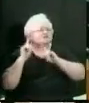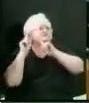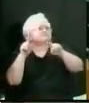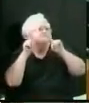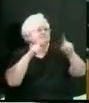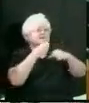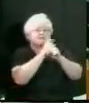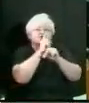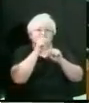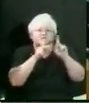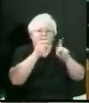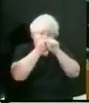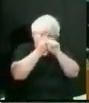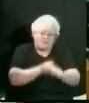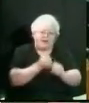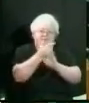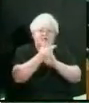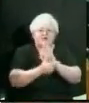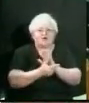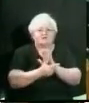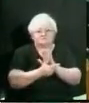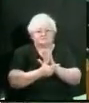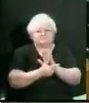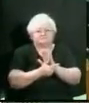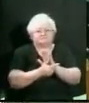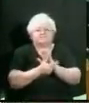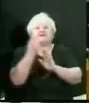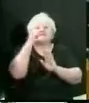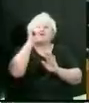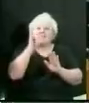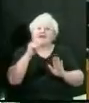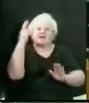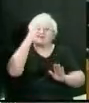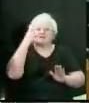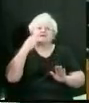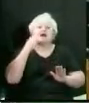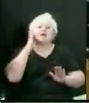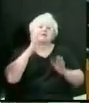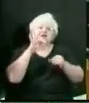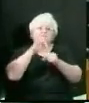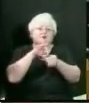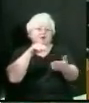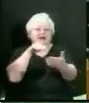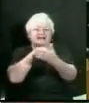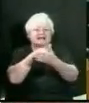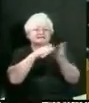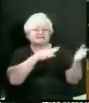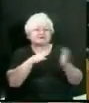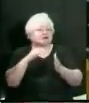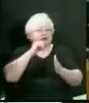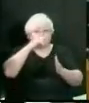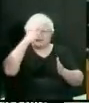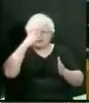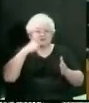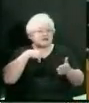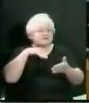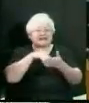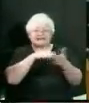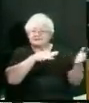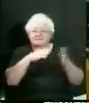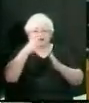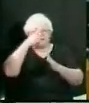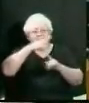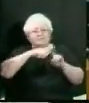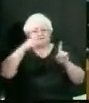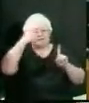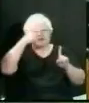to be sure that people are obeying the law. For that reason, I'm going to vote against the plan, not because I'm against the plan, but we